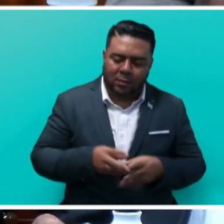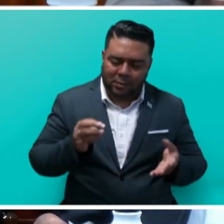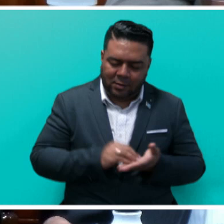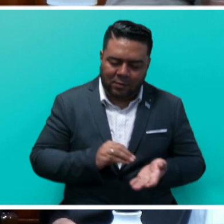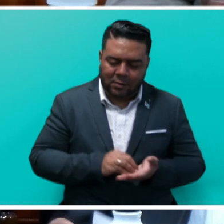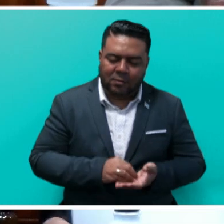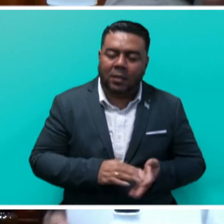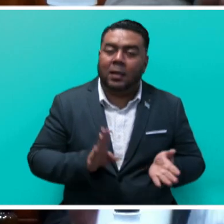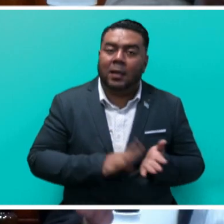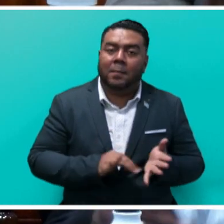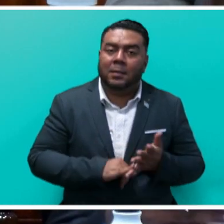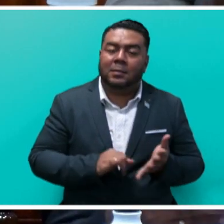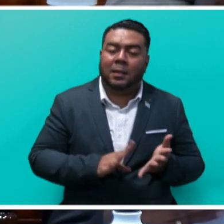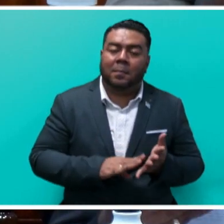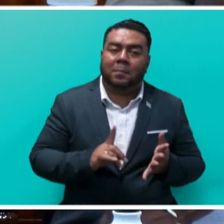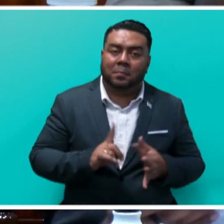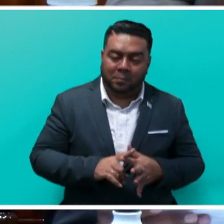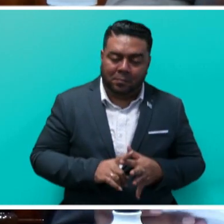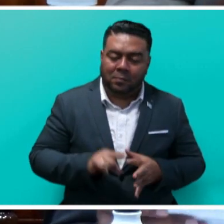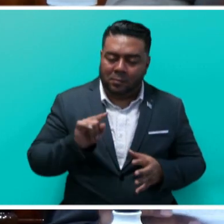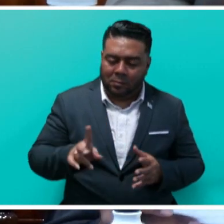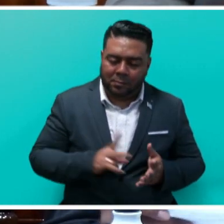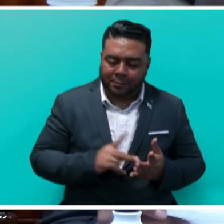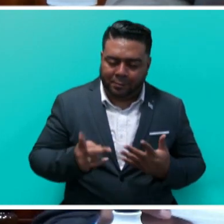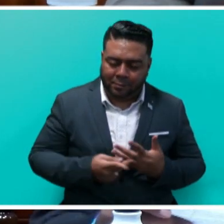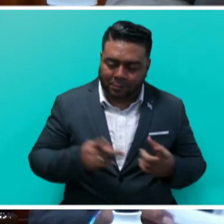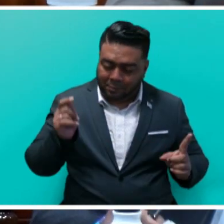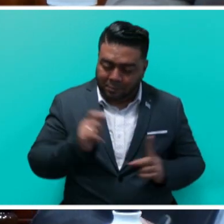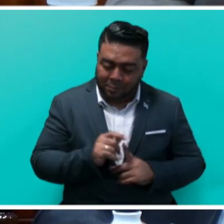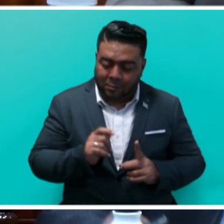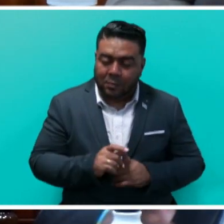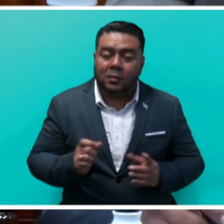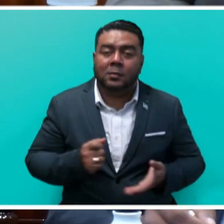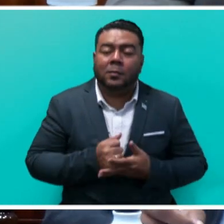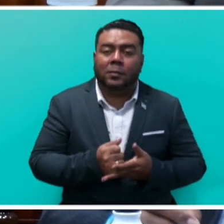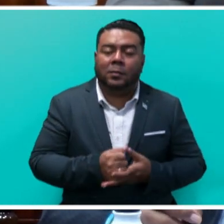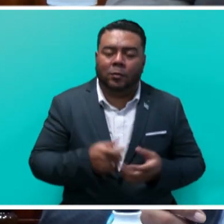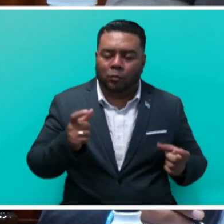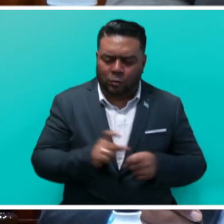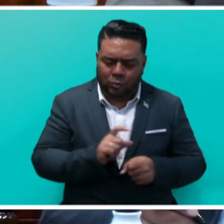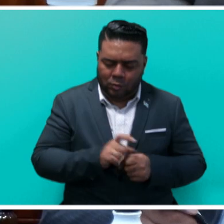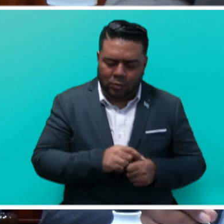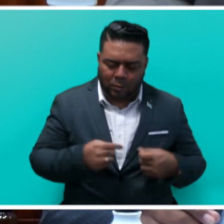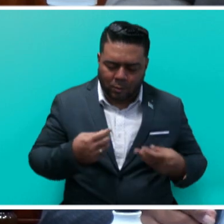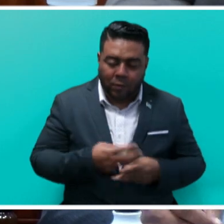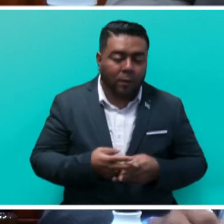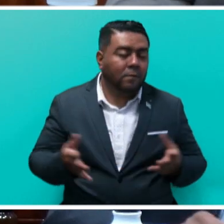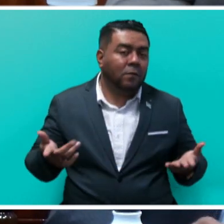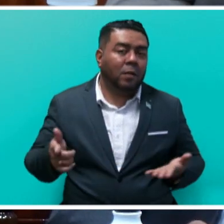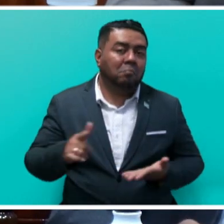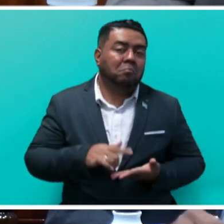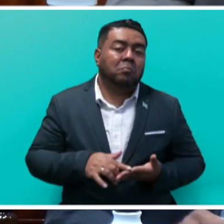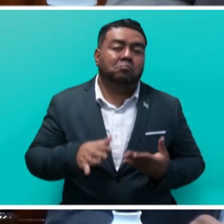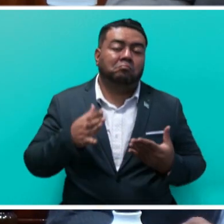MSMEs. This initiative, Mr. Speaker, aims to support the creation and modification of lending products